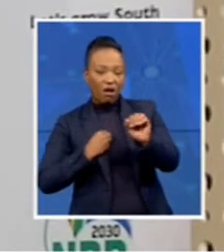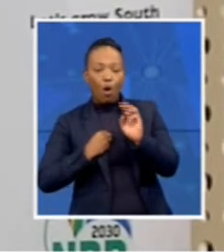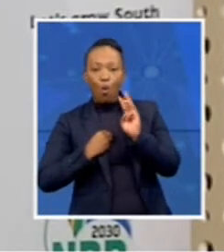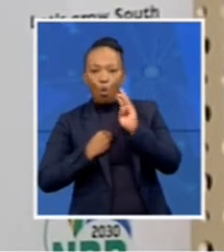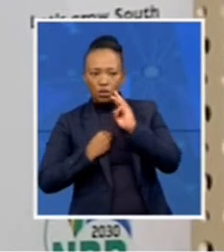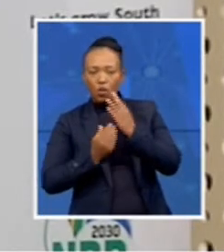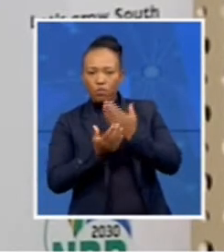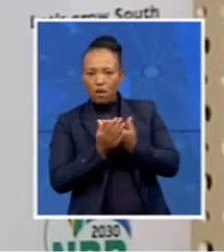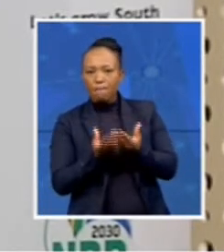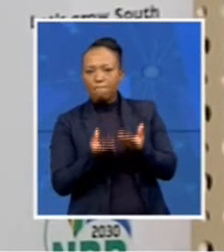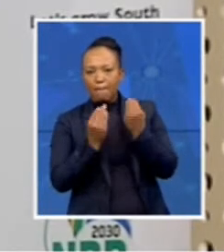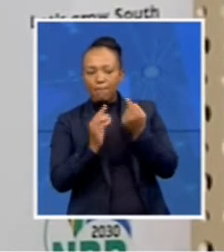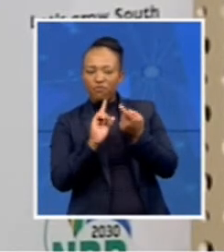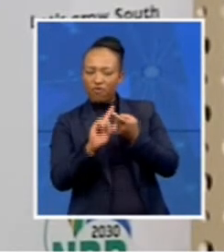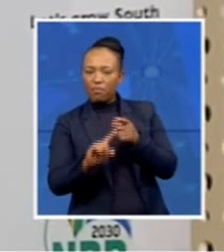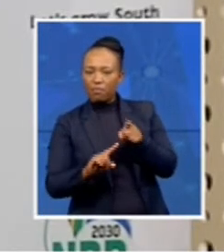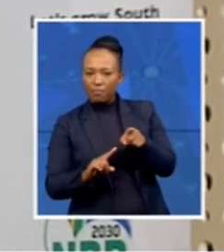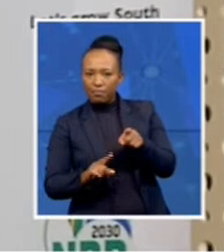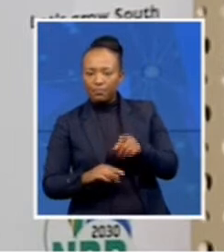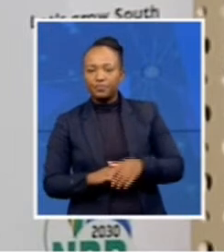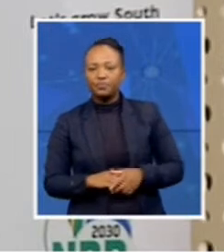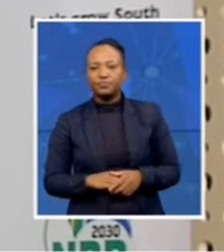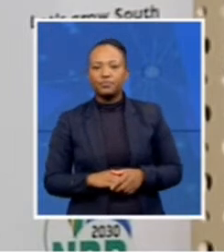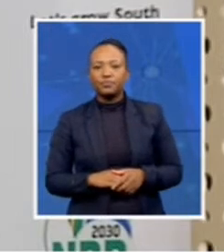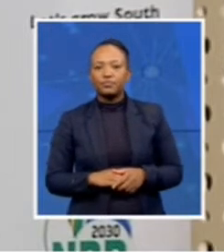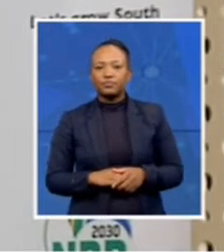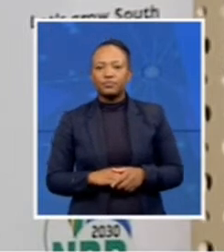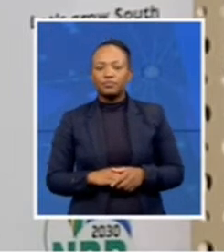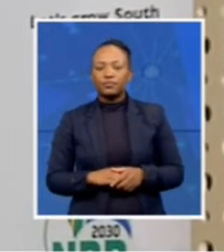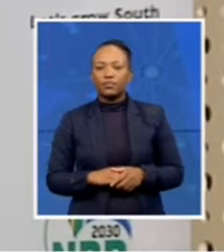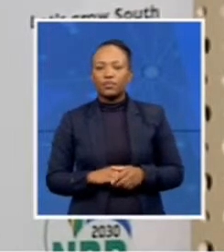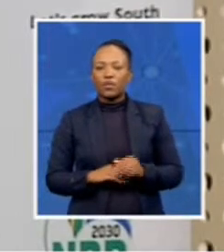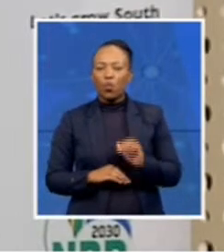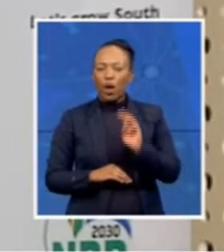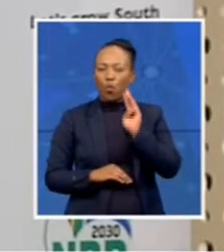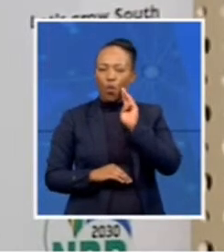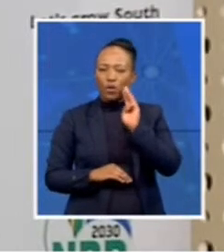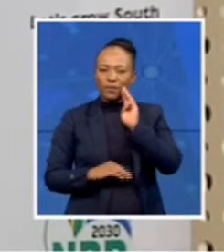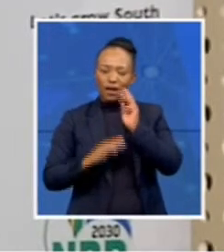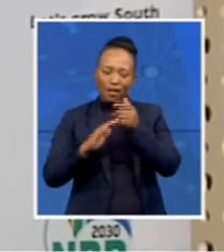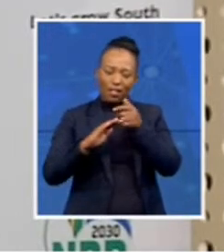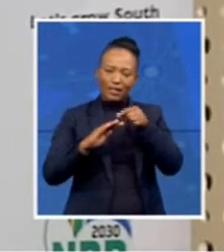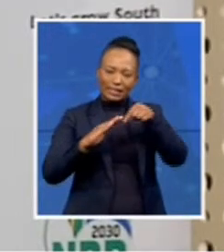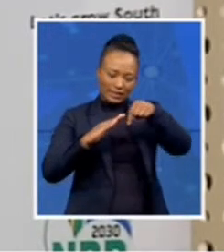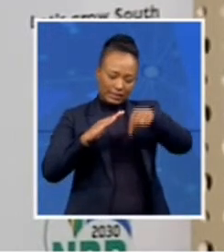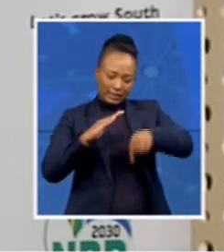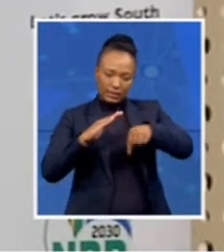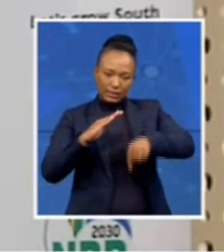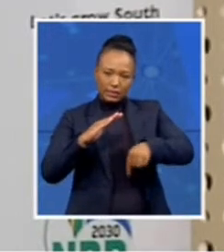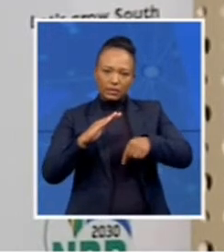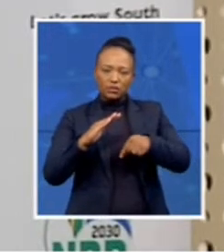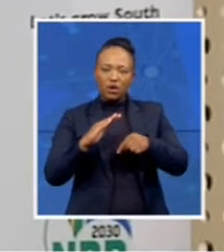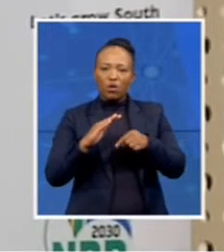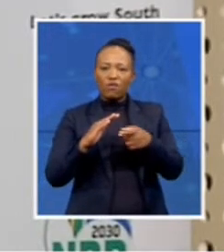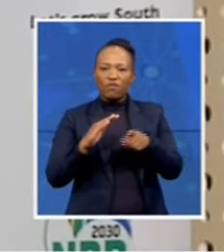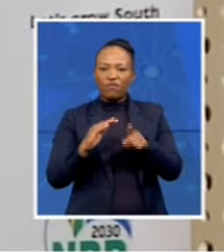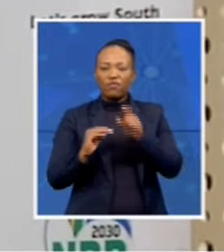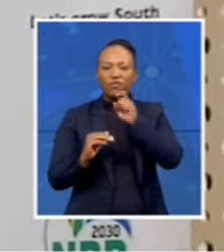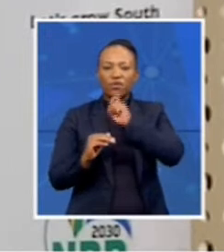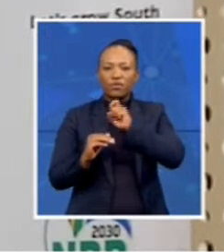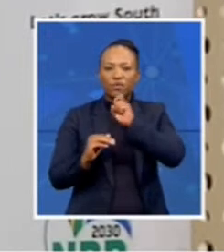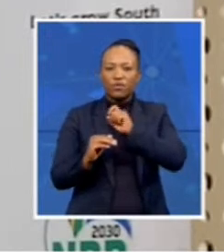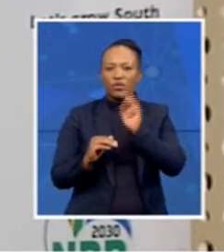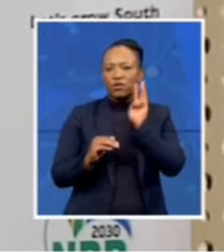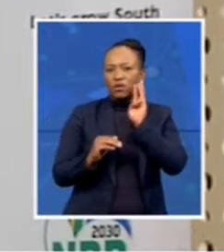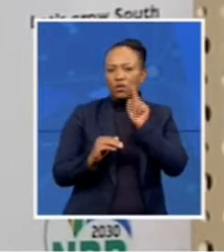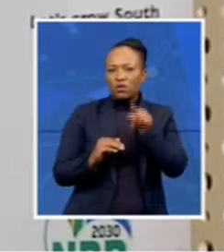Groundwater has played a major role in reducing the backlog for domestic water supply. As the department,